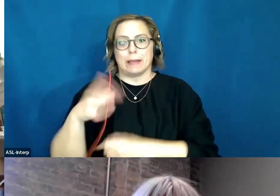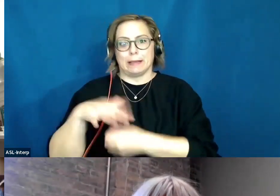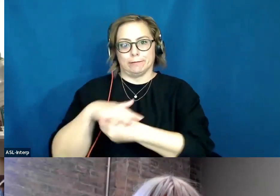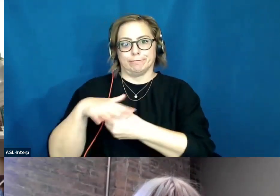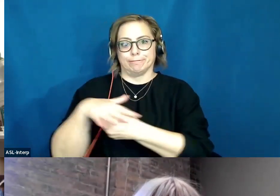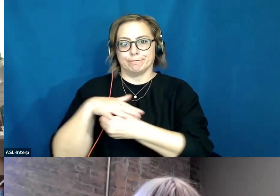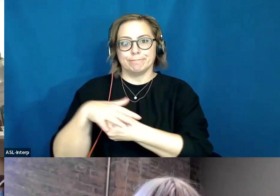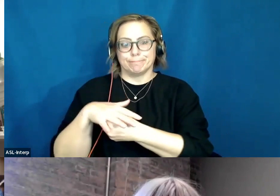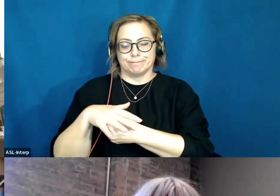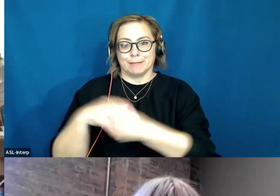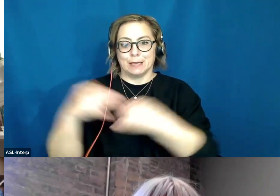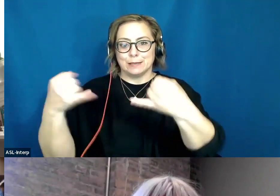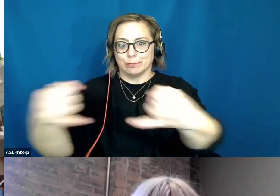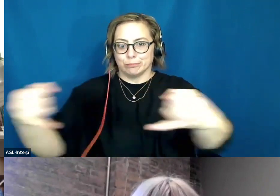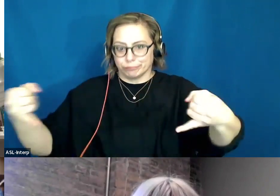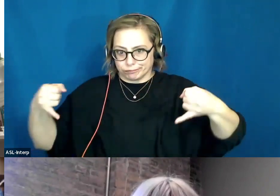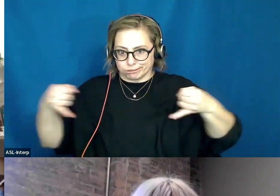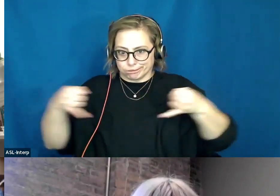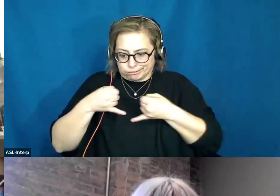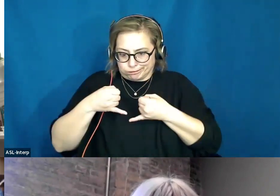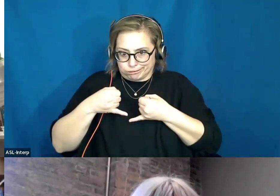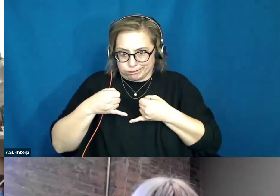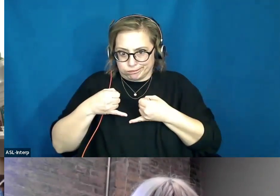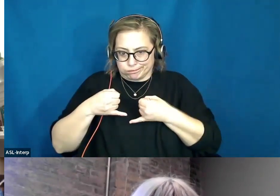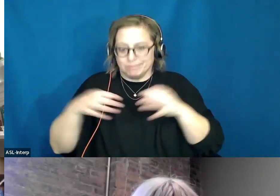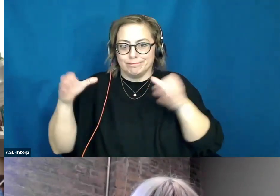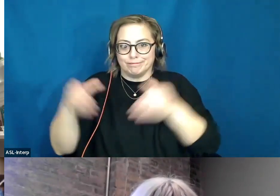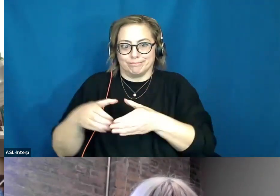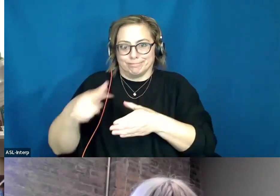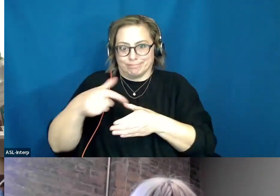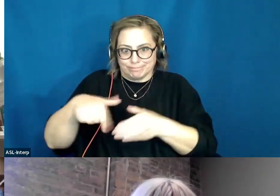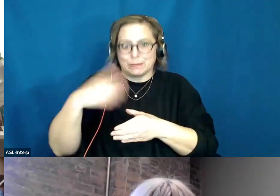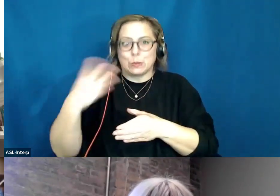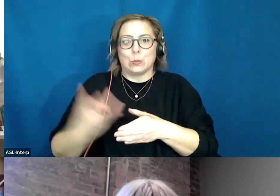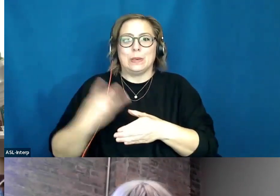stop at the perimeter, to put it bluntly.